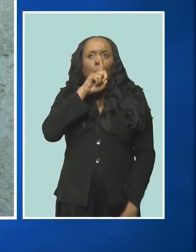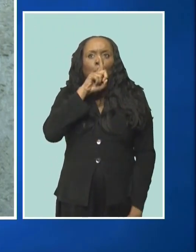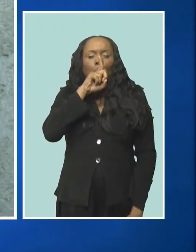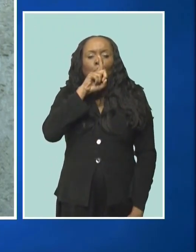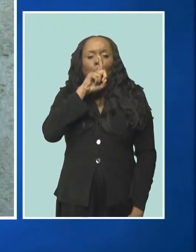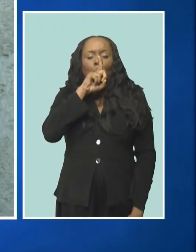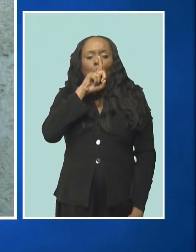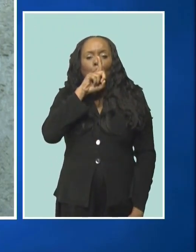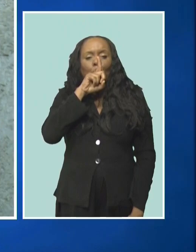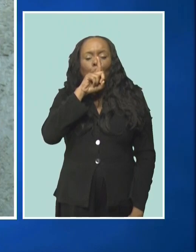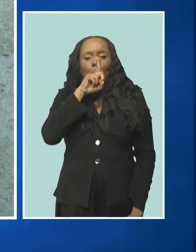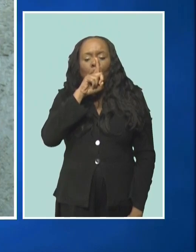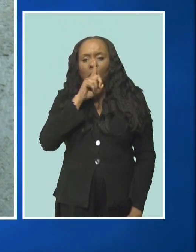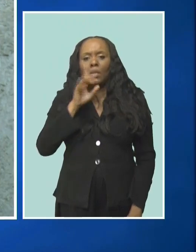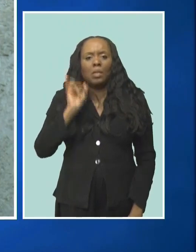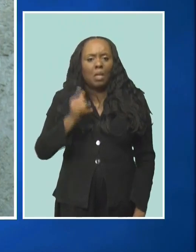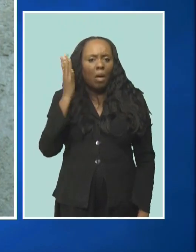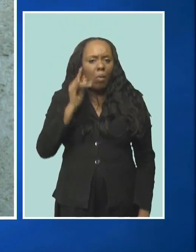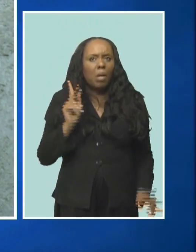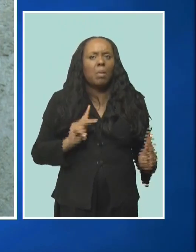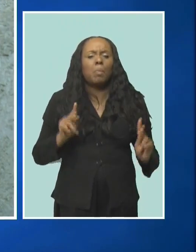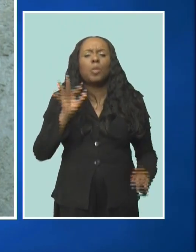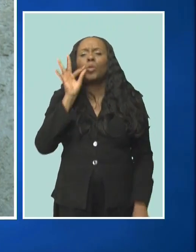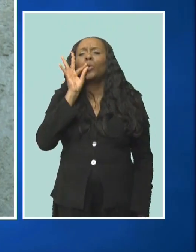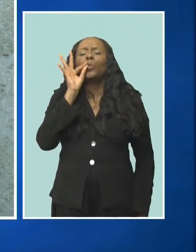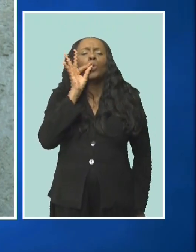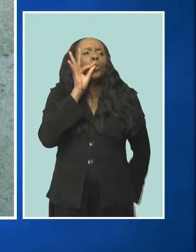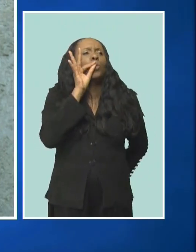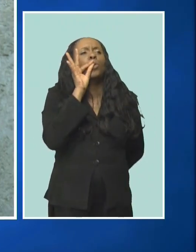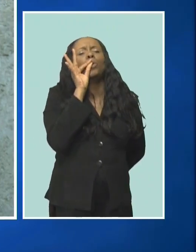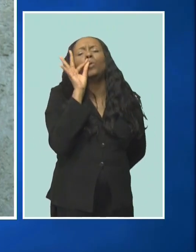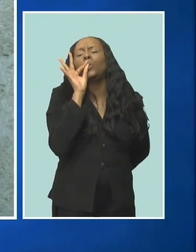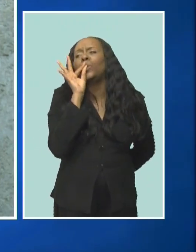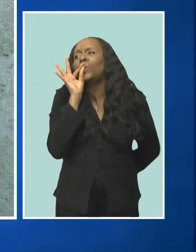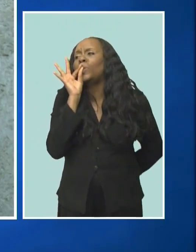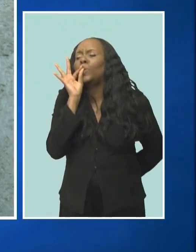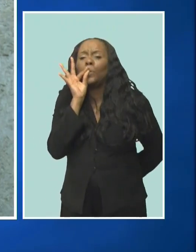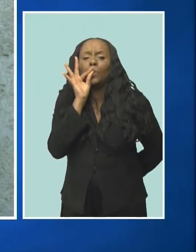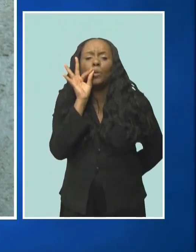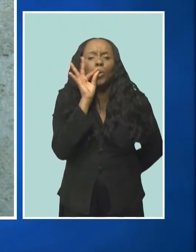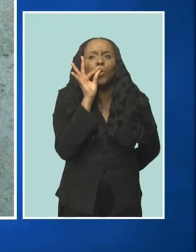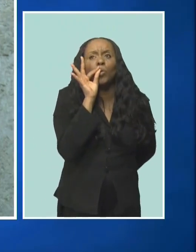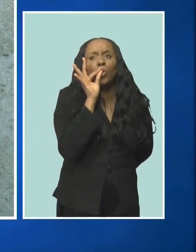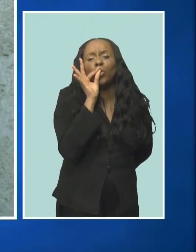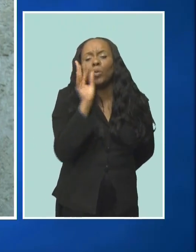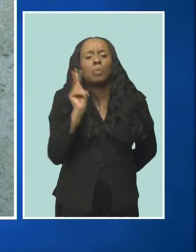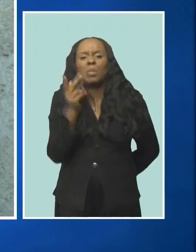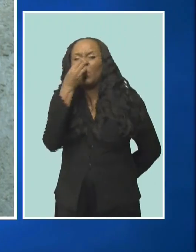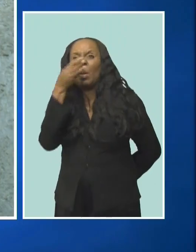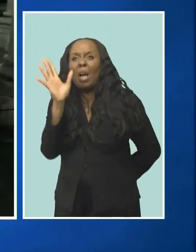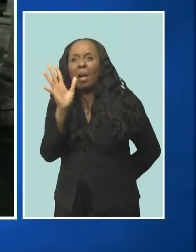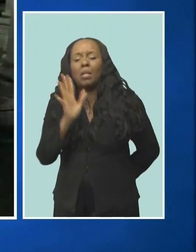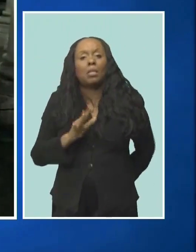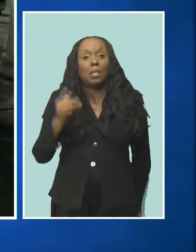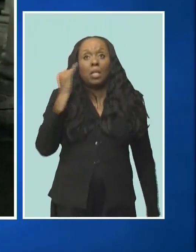much decriminalized. What happens is, if you are caught with under 15 grams, you are taken to the